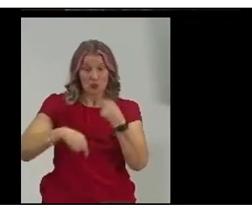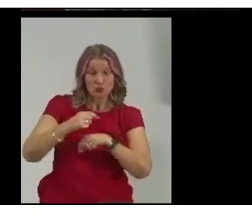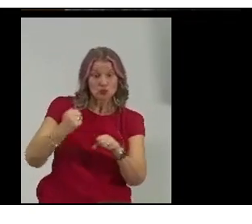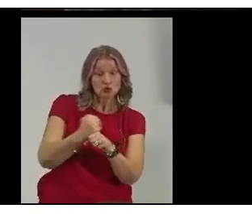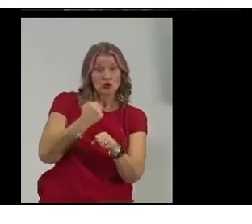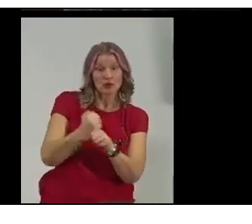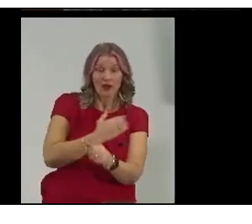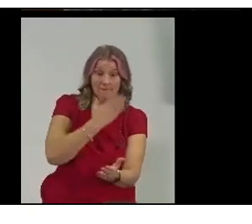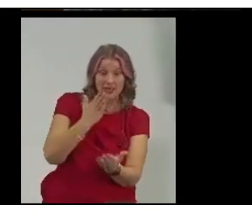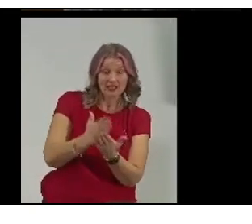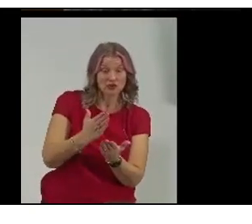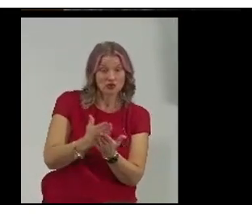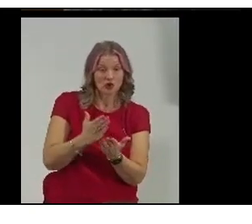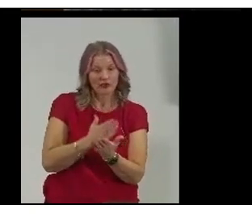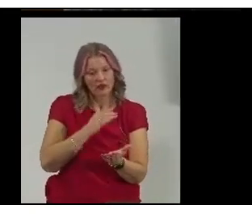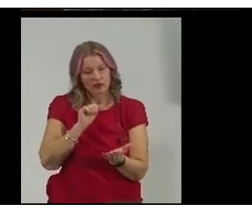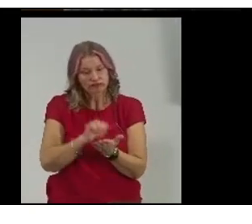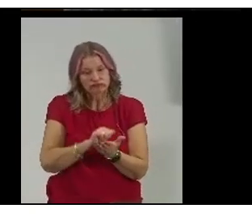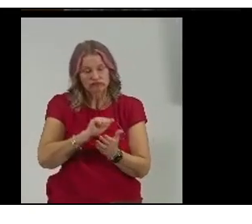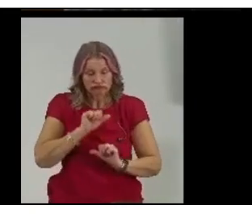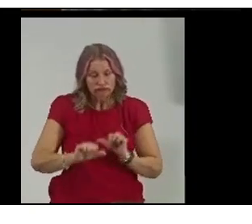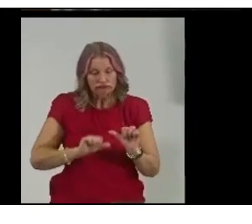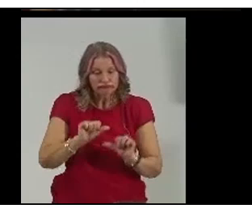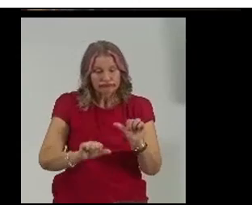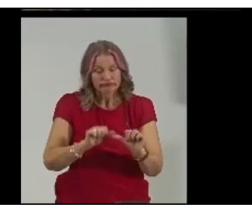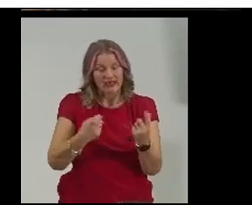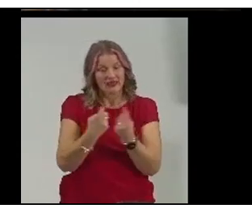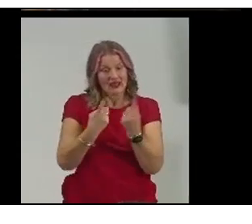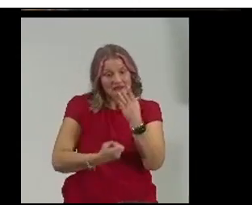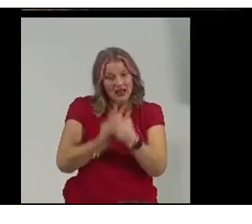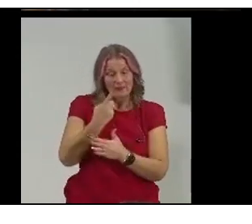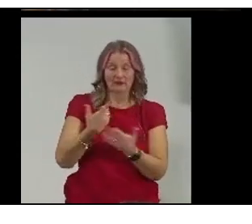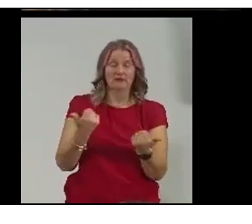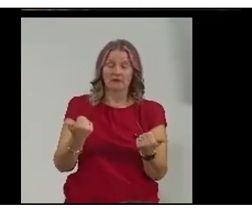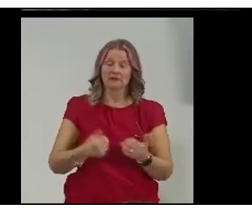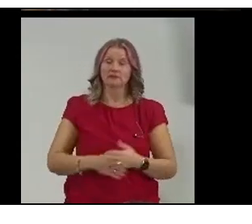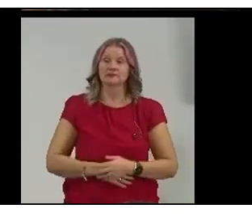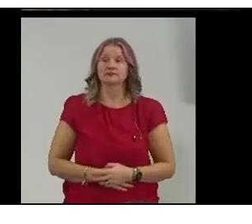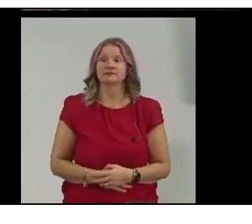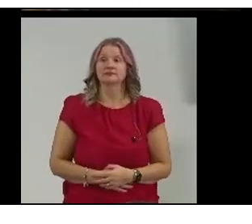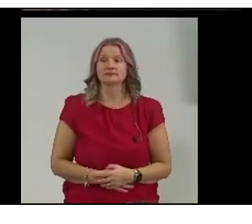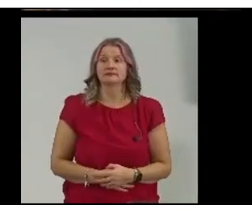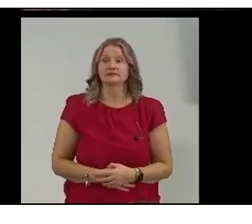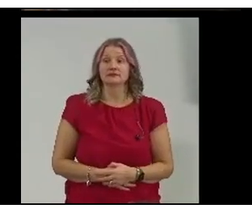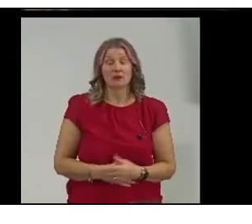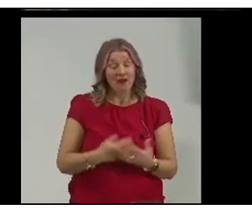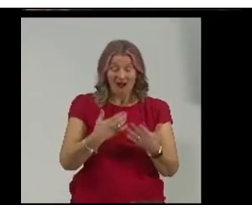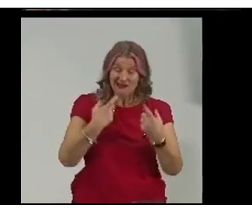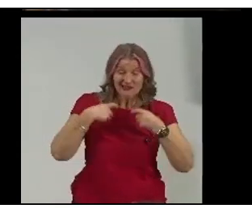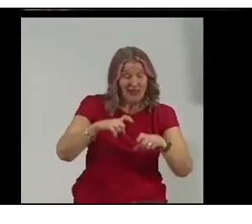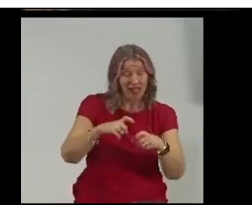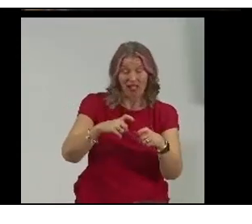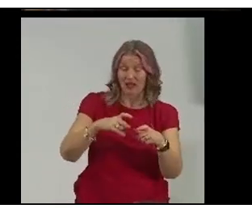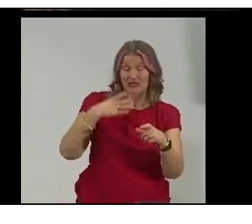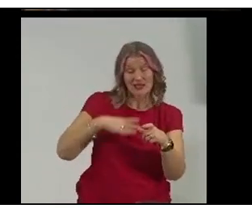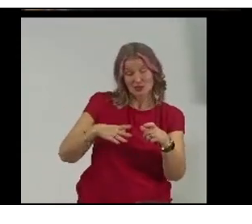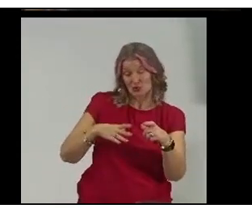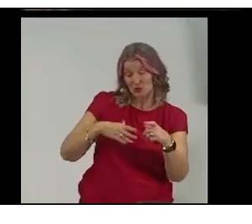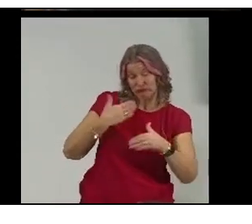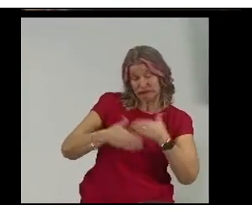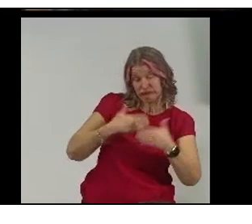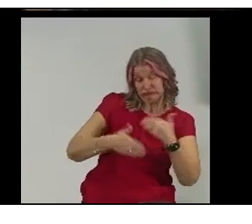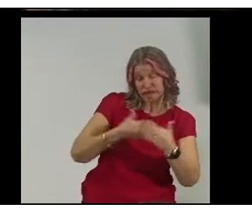we have our right place there from an employee perspective and from a customer perspective. But there is more lot to be done. I think we're just getting